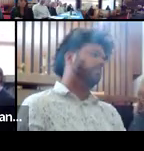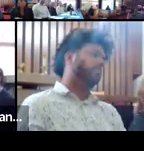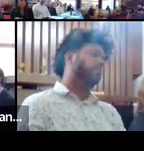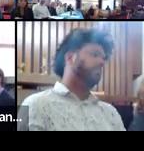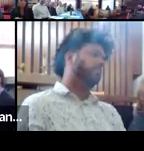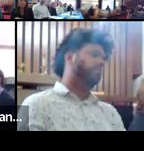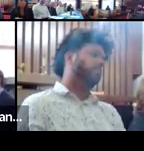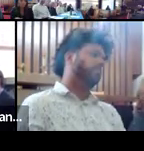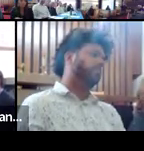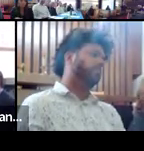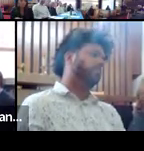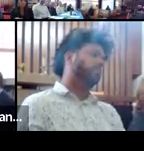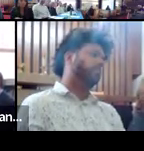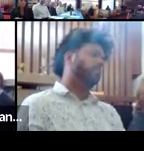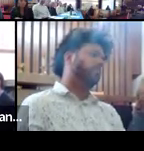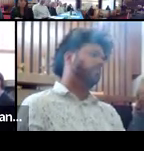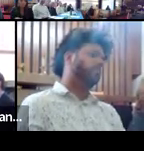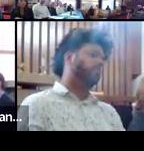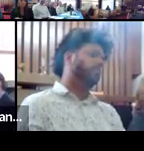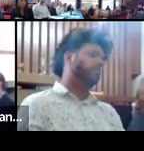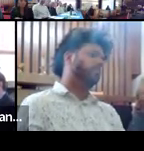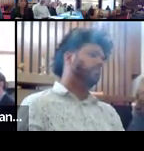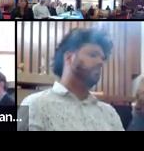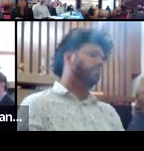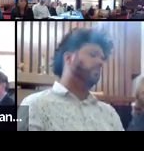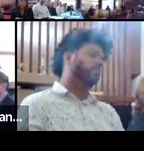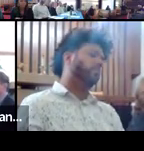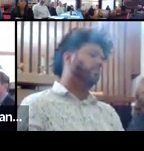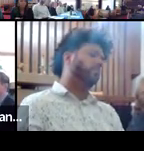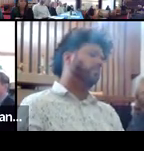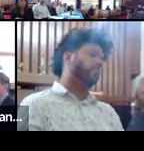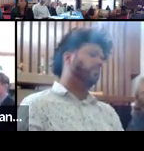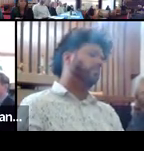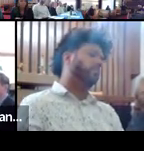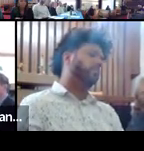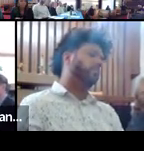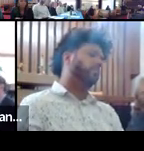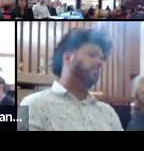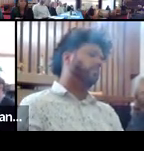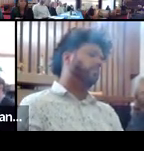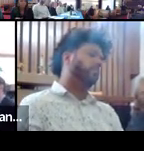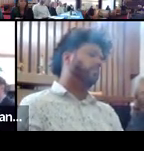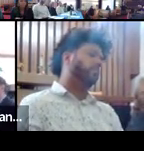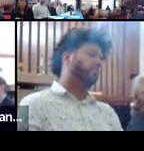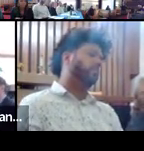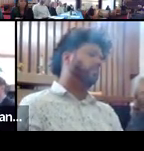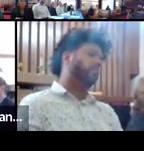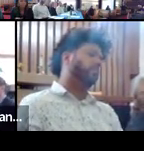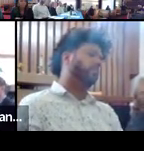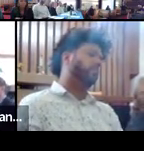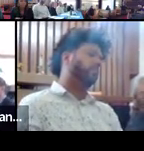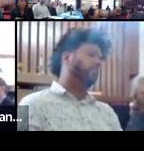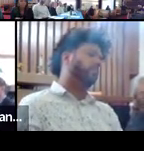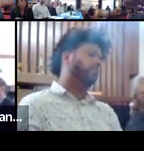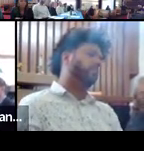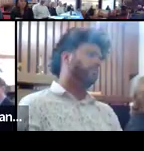several dealing with the area. So building a community center, building a mall, and a lot of people think